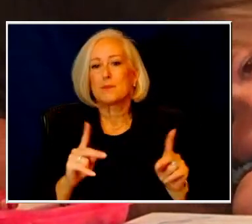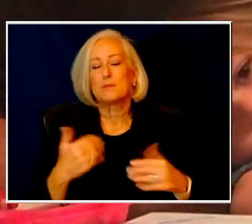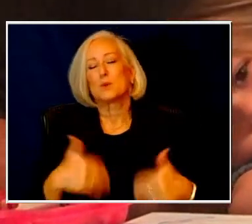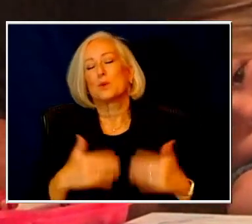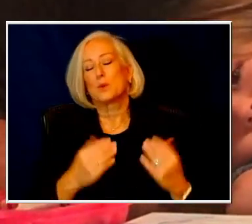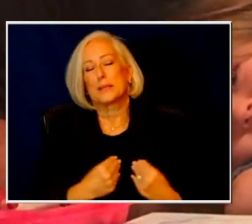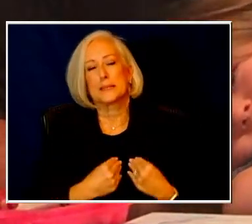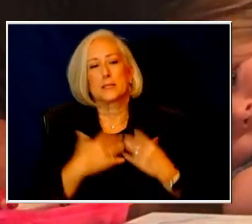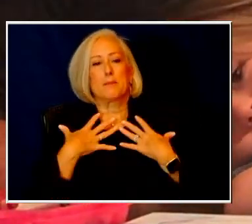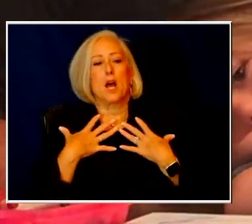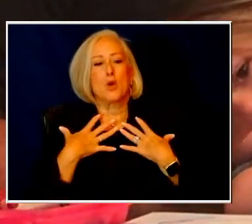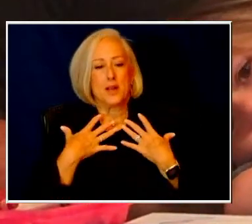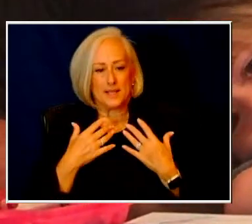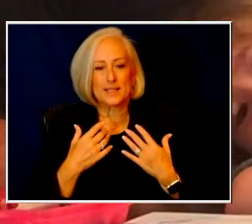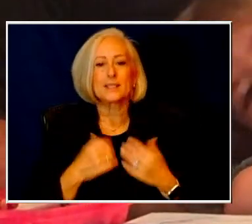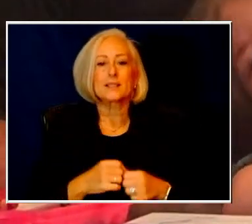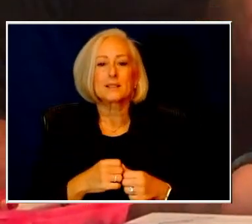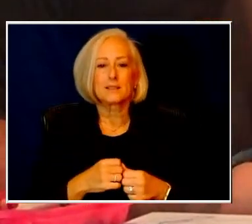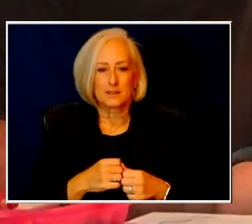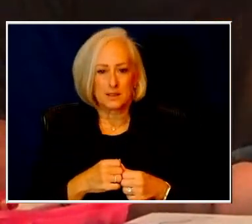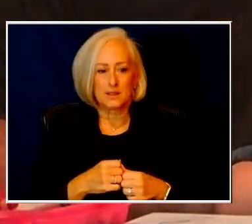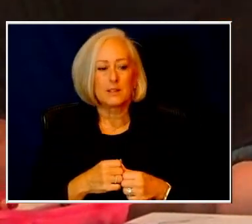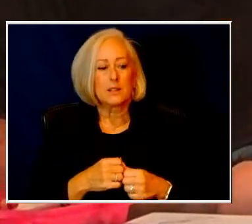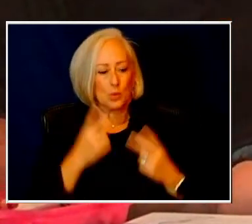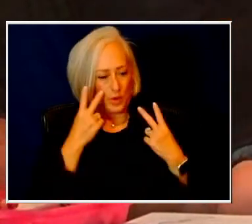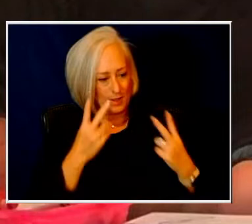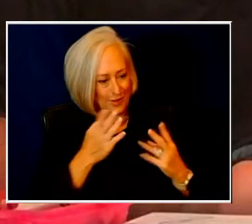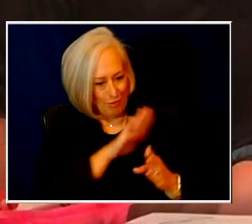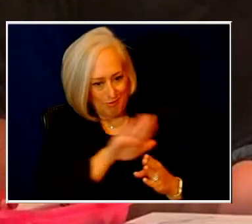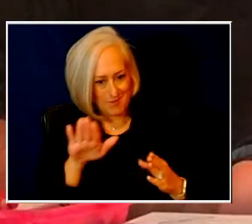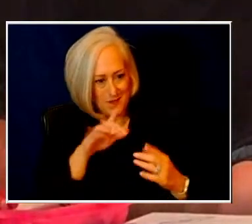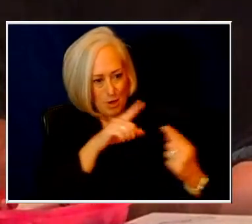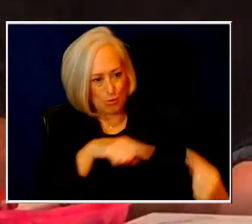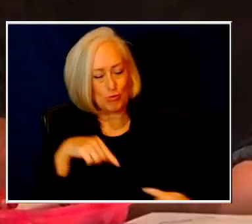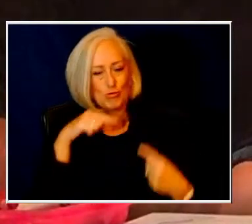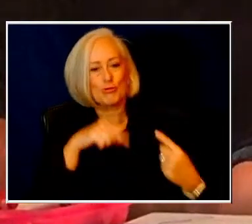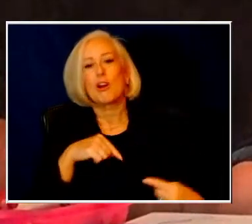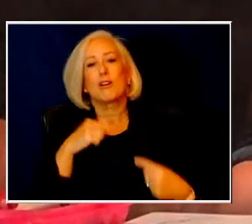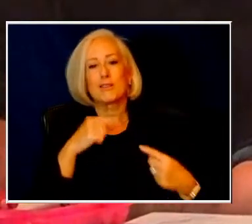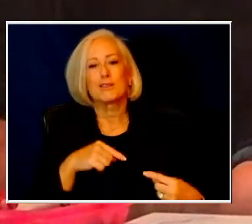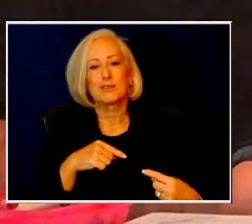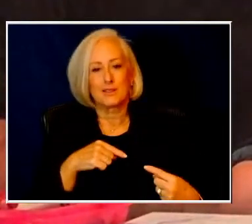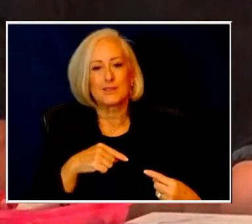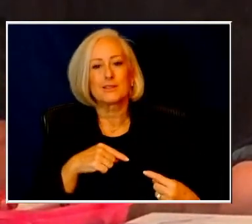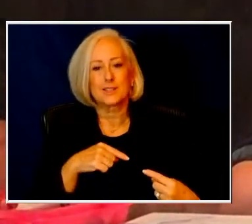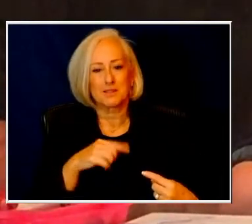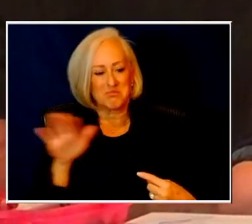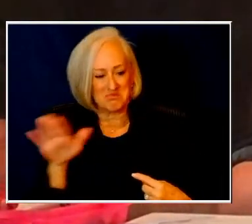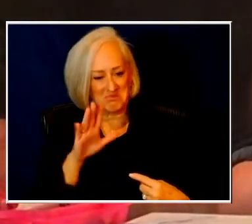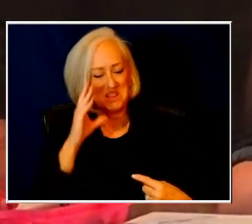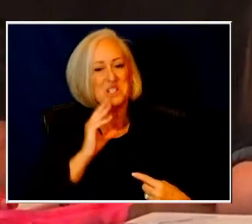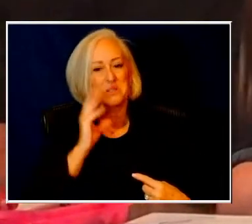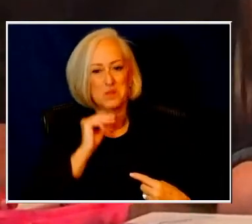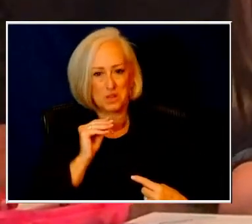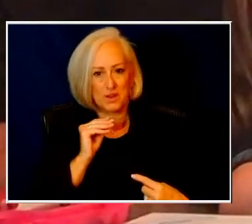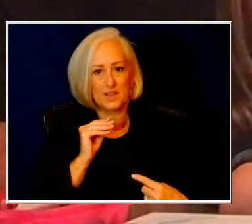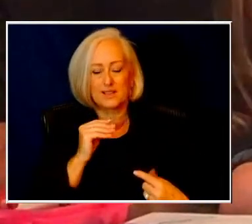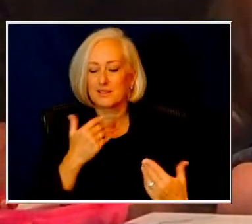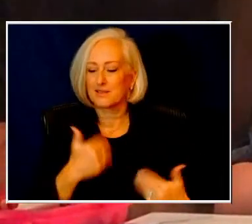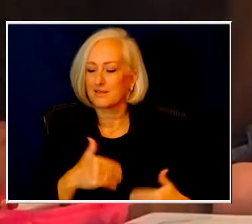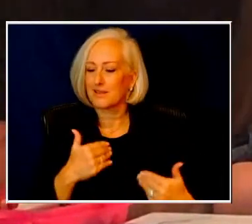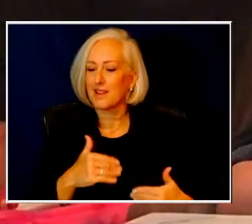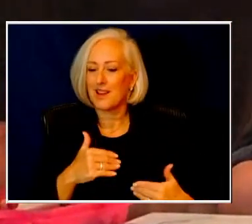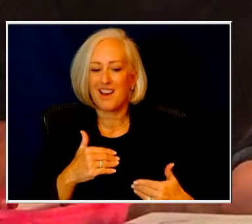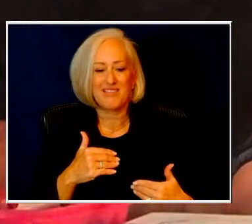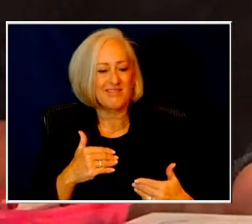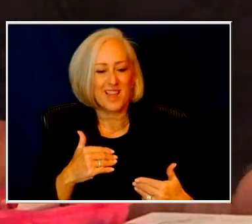to us through the struggles that they had gone through. And, you know, they came out on